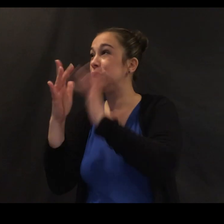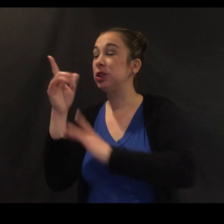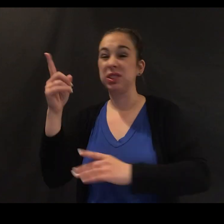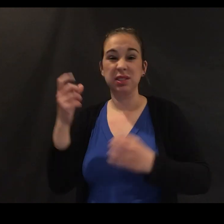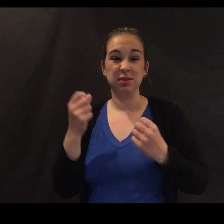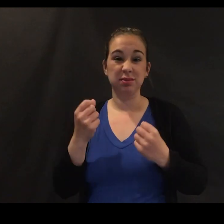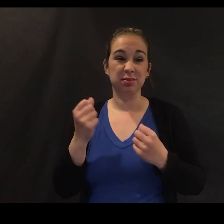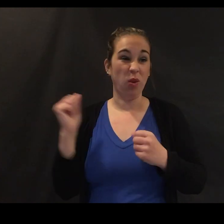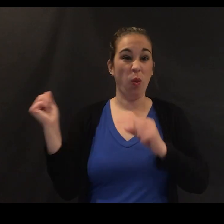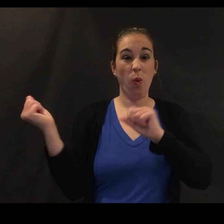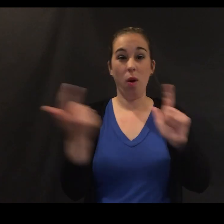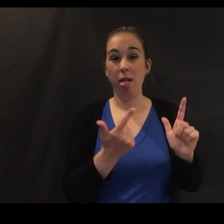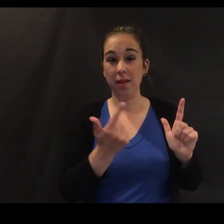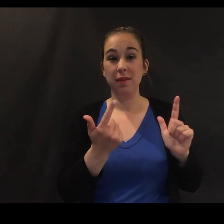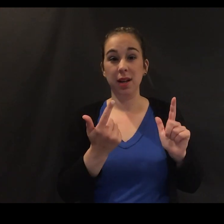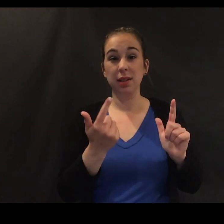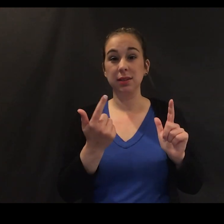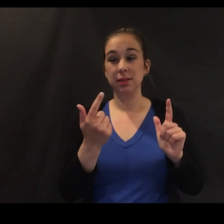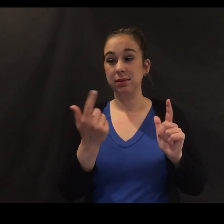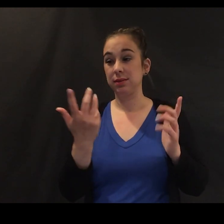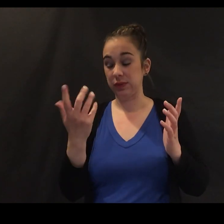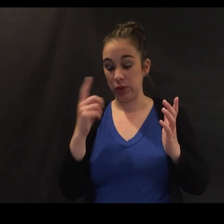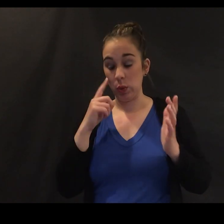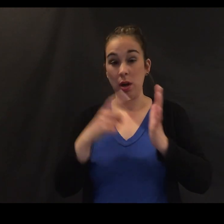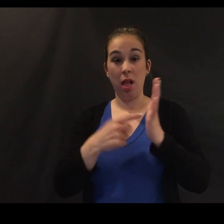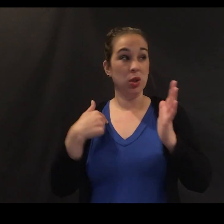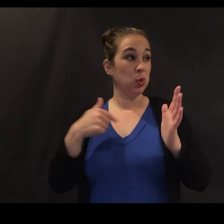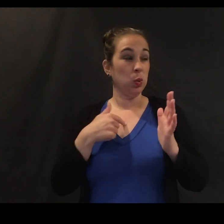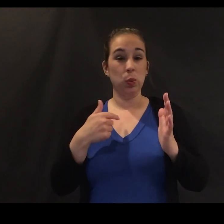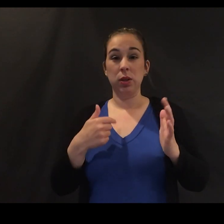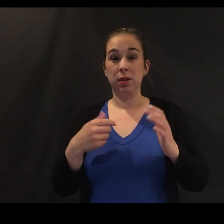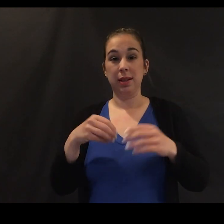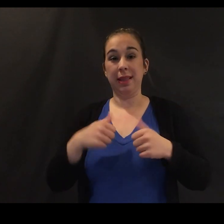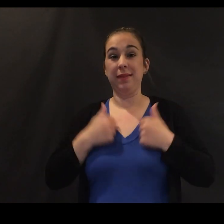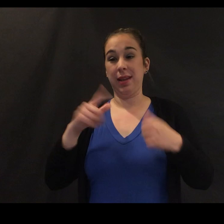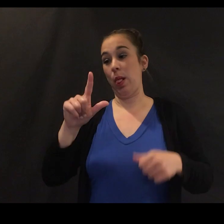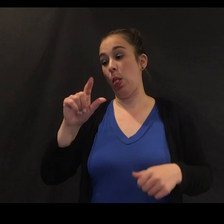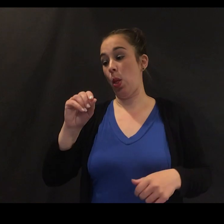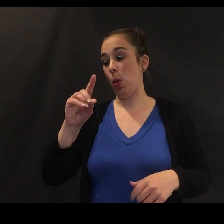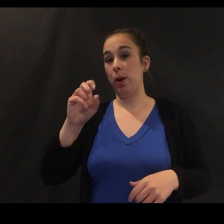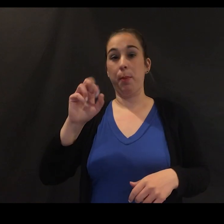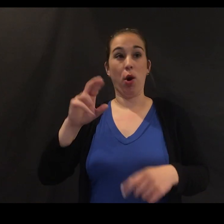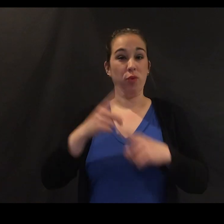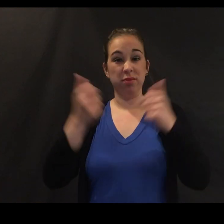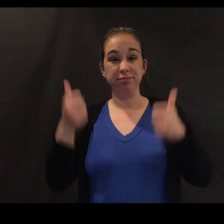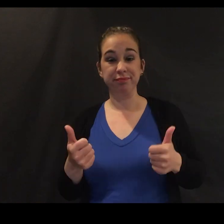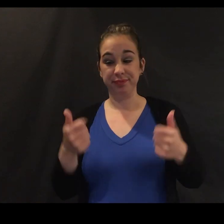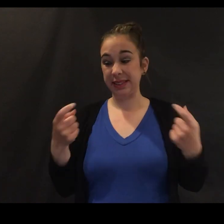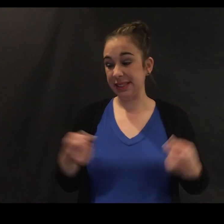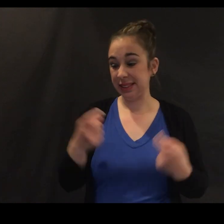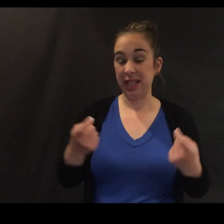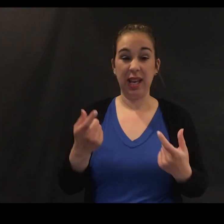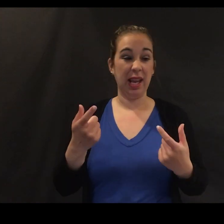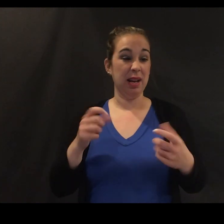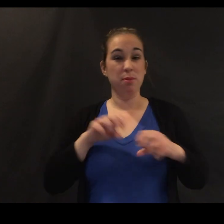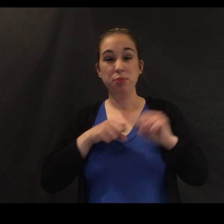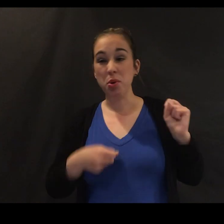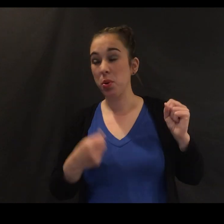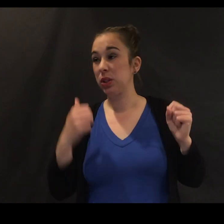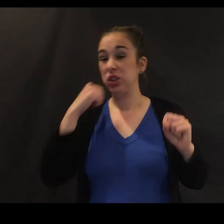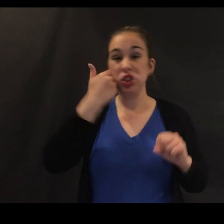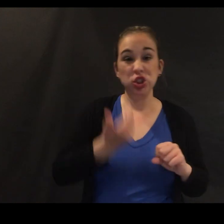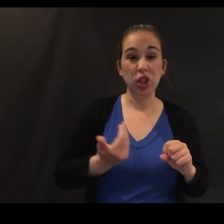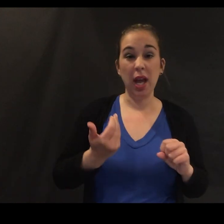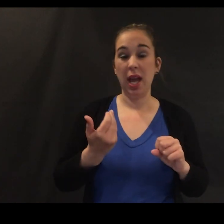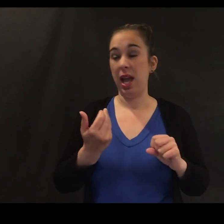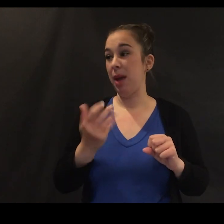all of us will acknowledge where we are in life. We're living in a Lodabar of life. We're living in a place of sin and brokenness and shame and lameness in